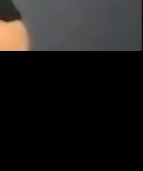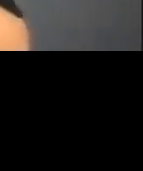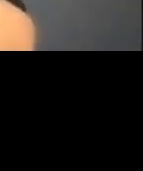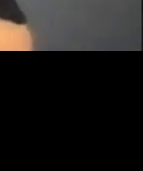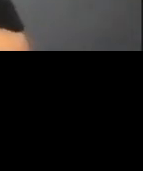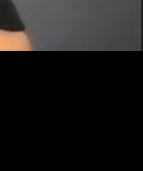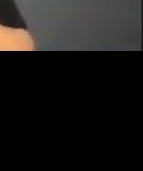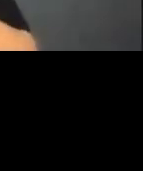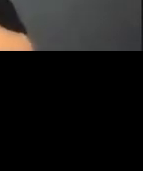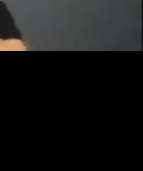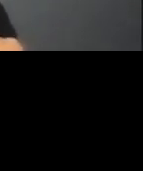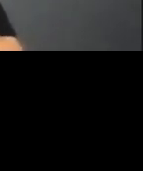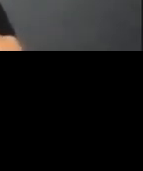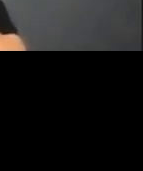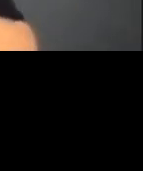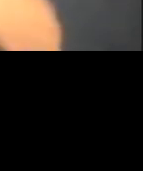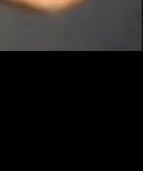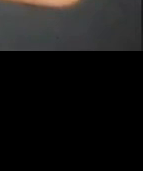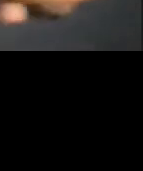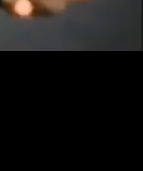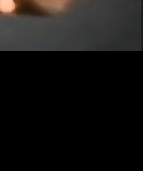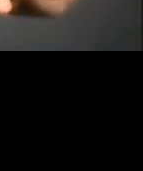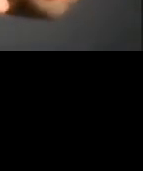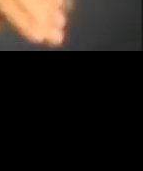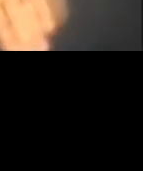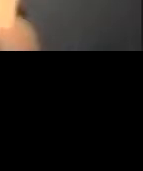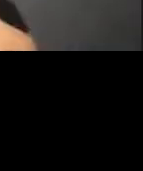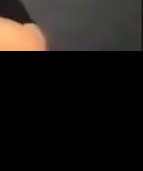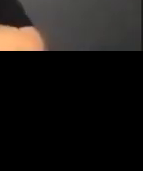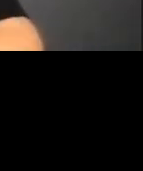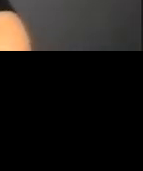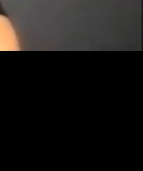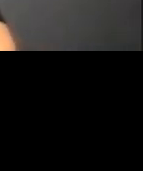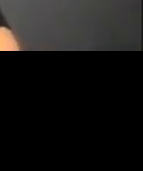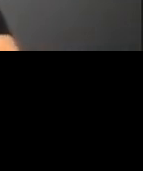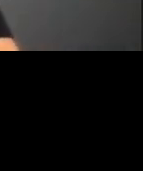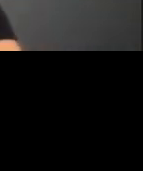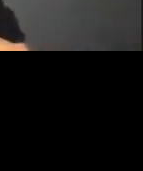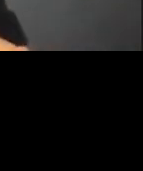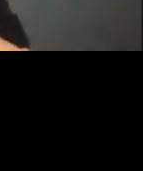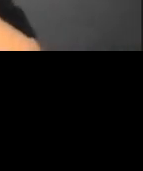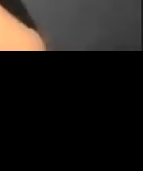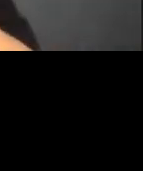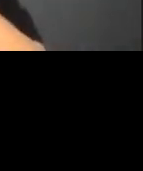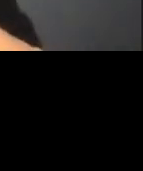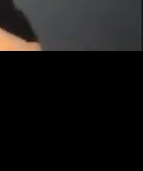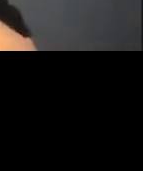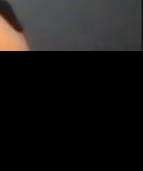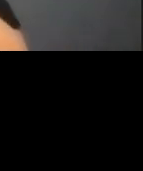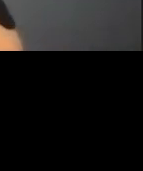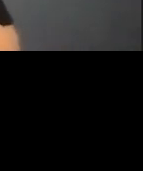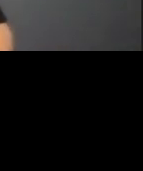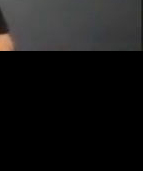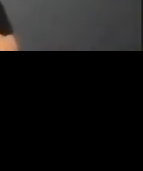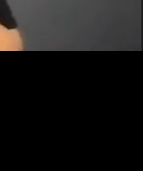in the response to emergencies, to medical care, and even to health as a whole, such that they don't